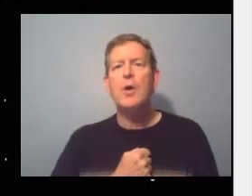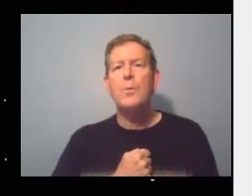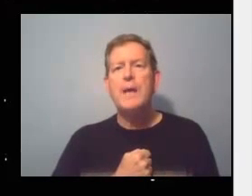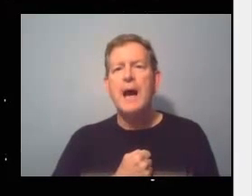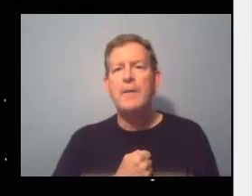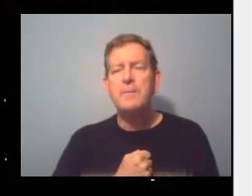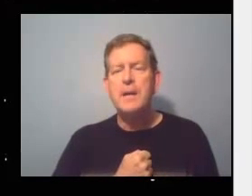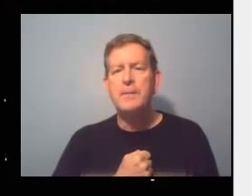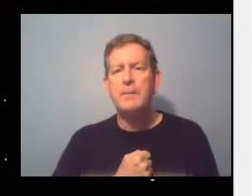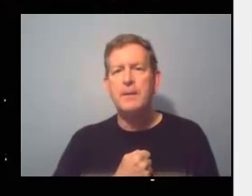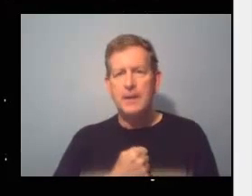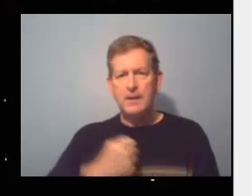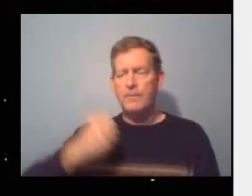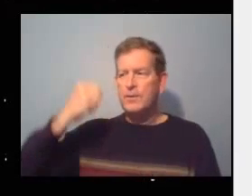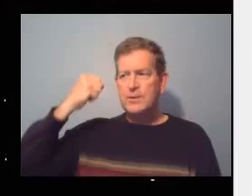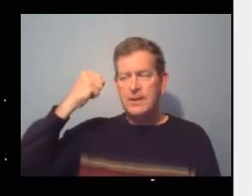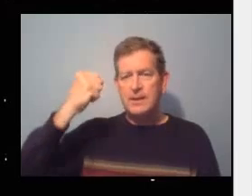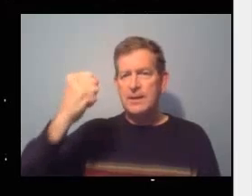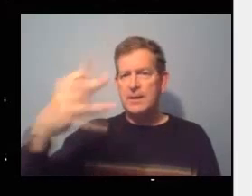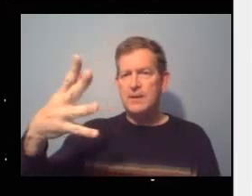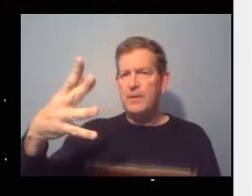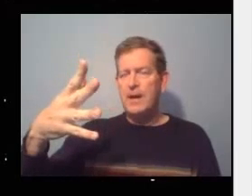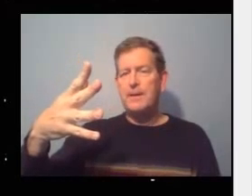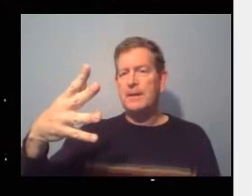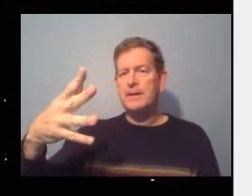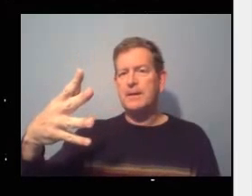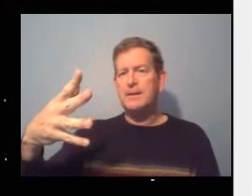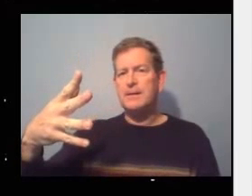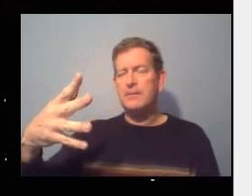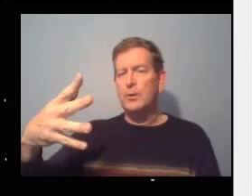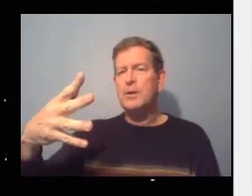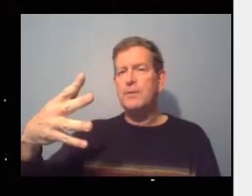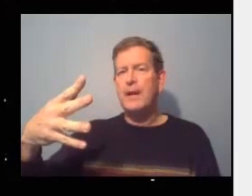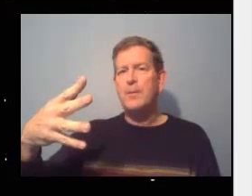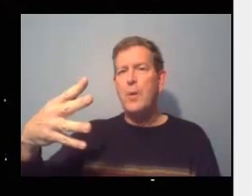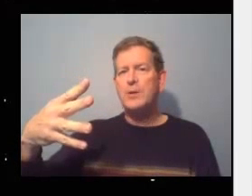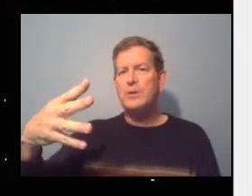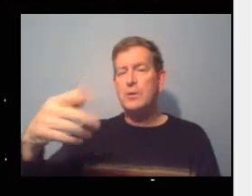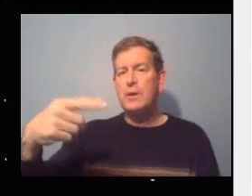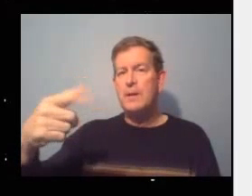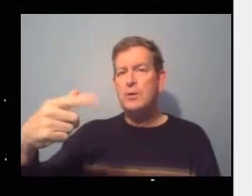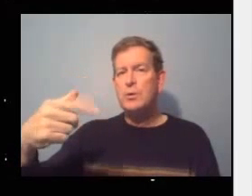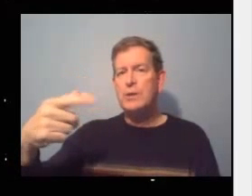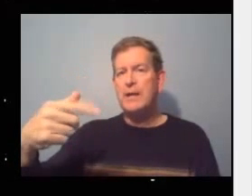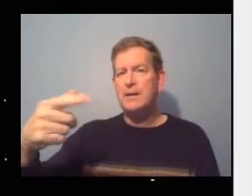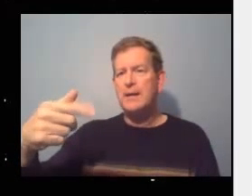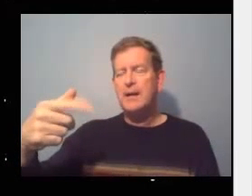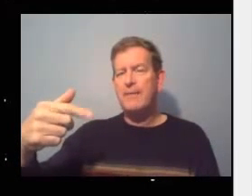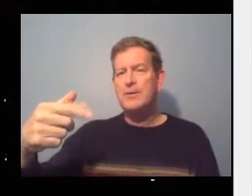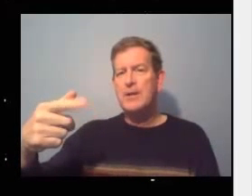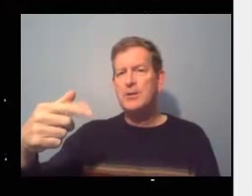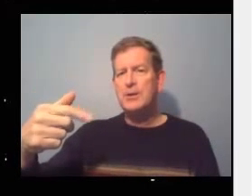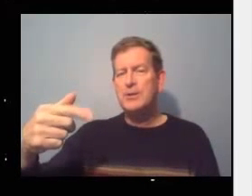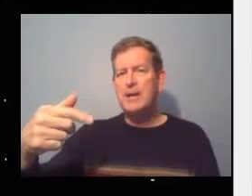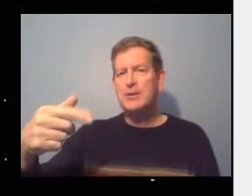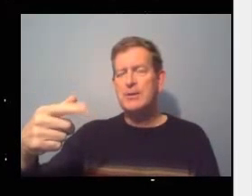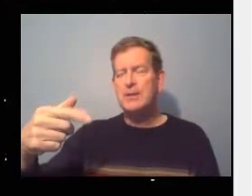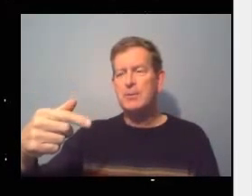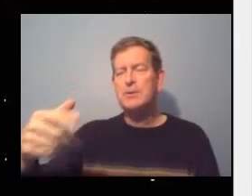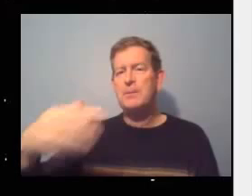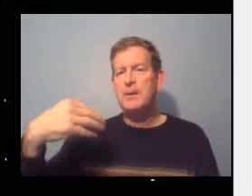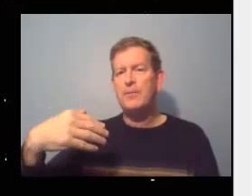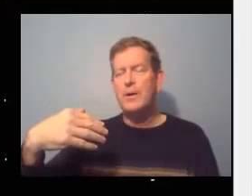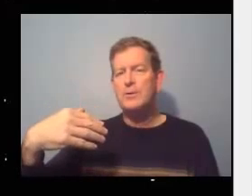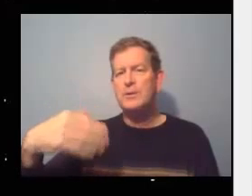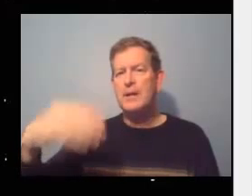language, go beyond the minimum. First, learn to develop questions so you can be a two-sided conversationalist, not just